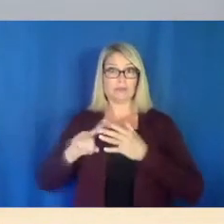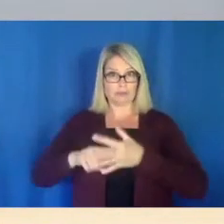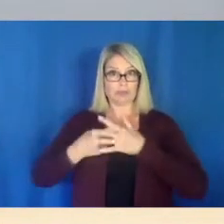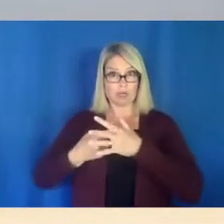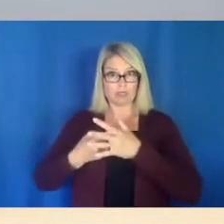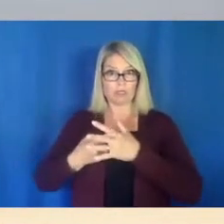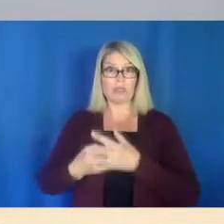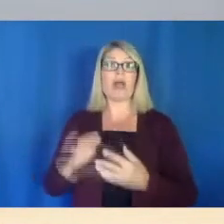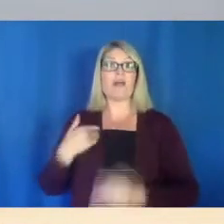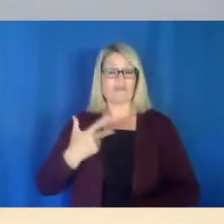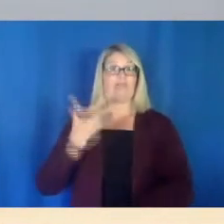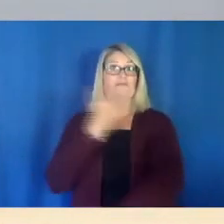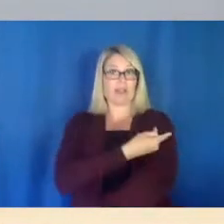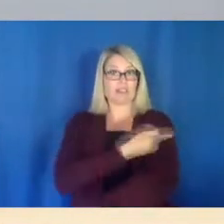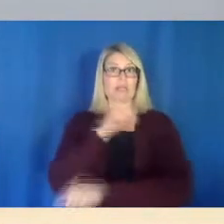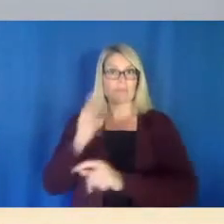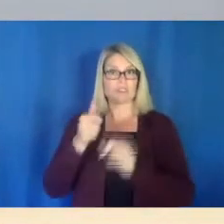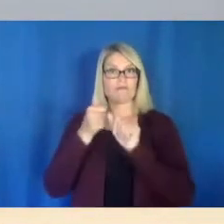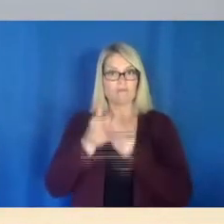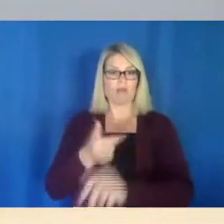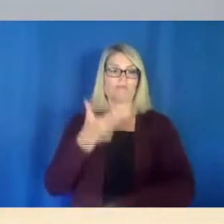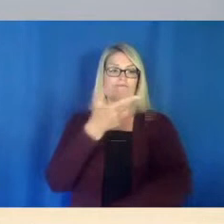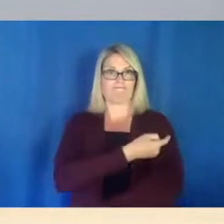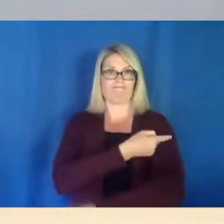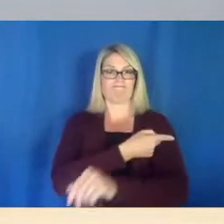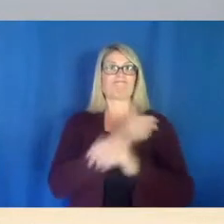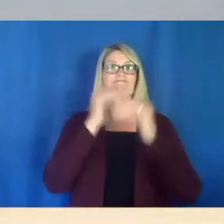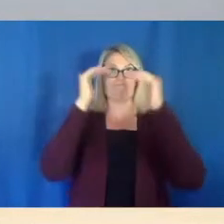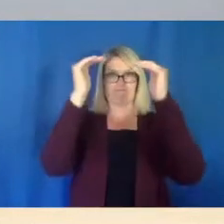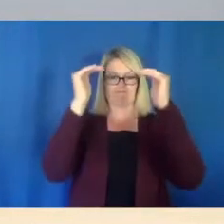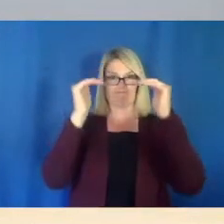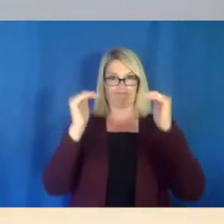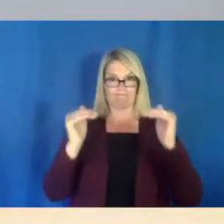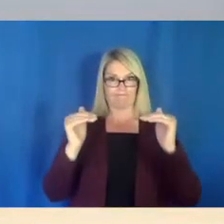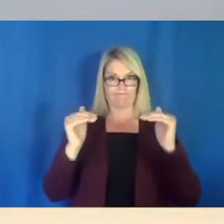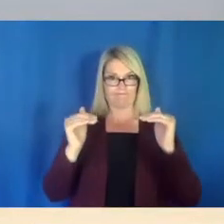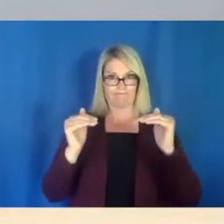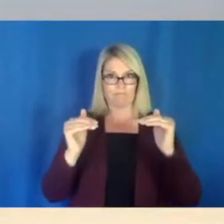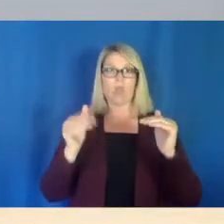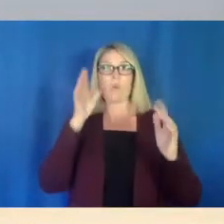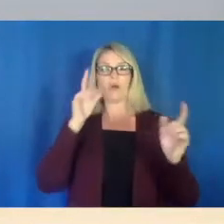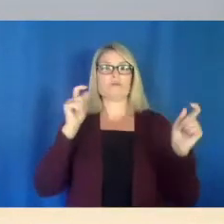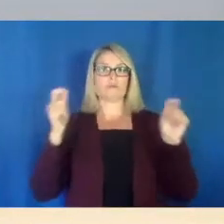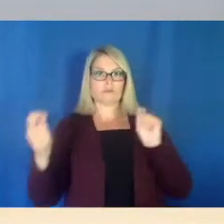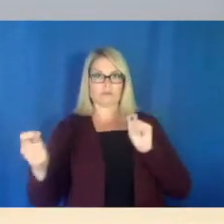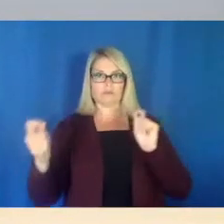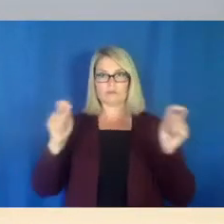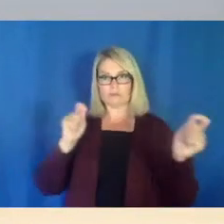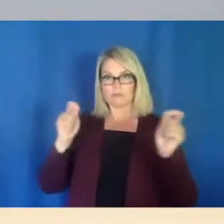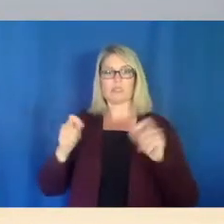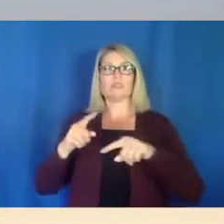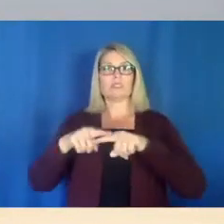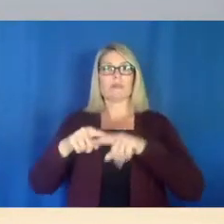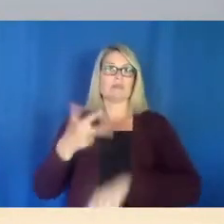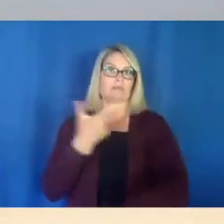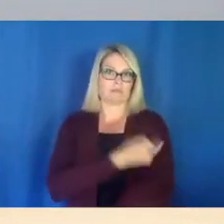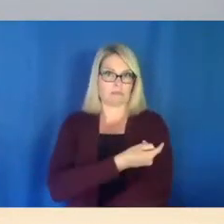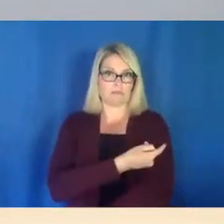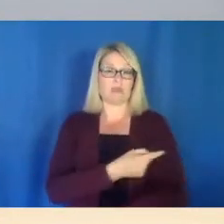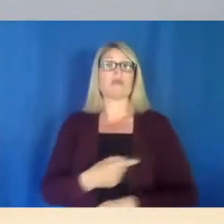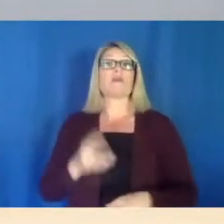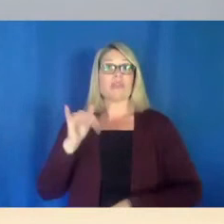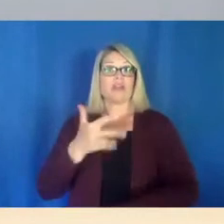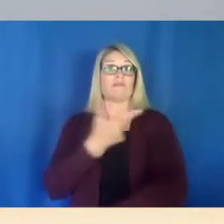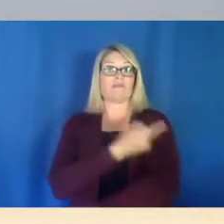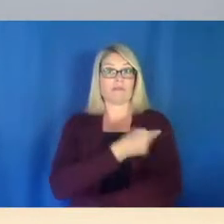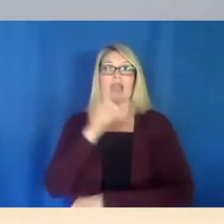targets were met and COVID-19 transmission was controlled, we would make adjustments. We met our first vaccine target of having